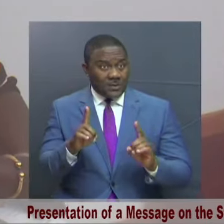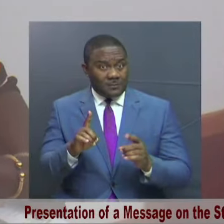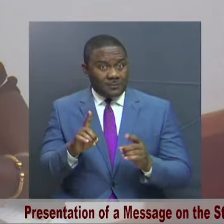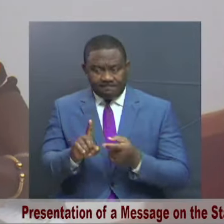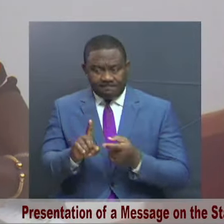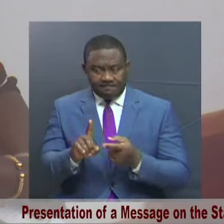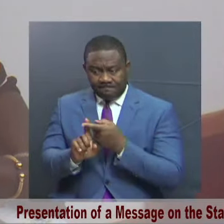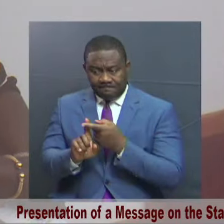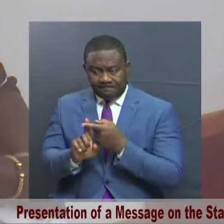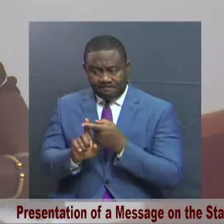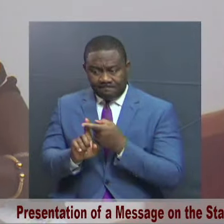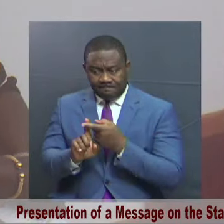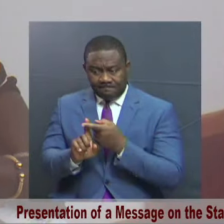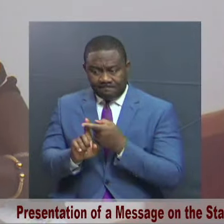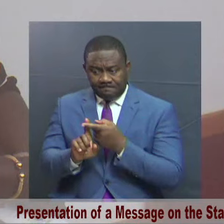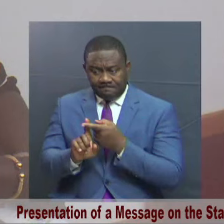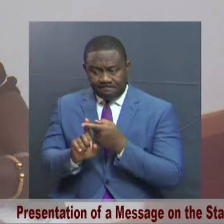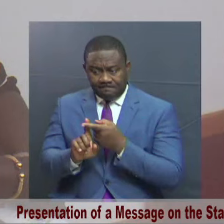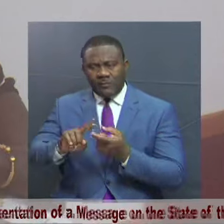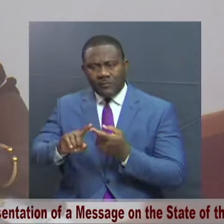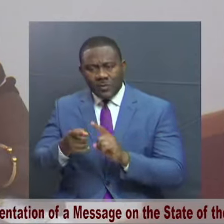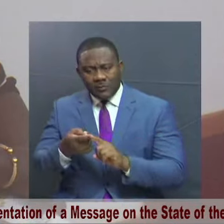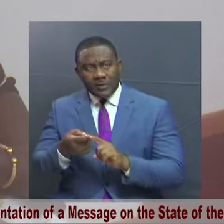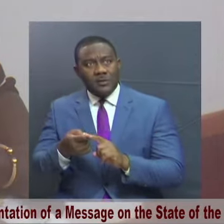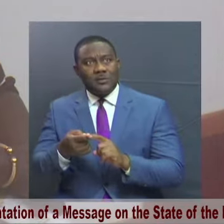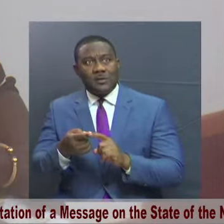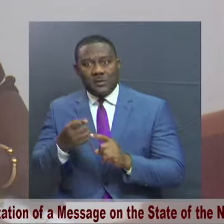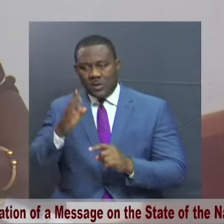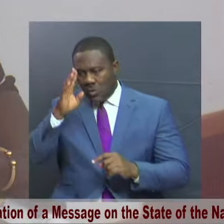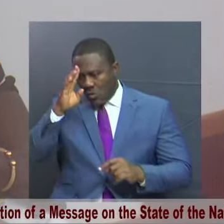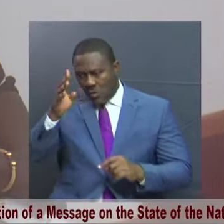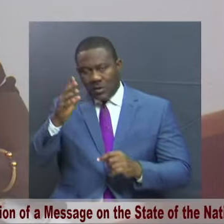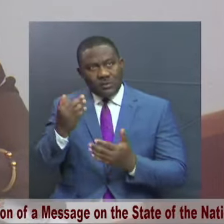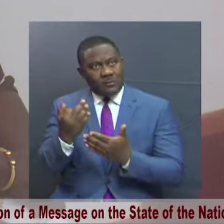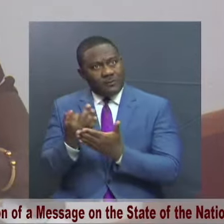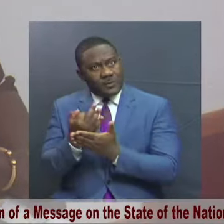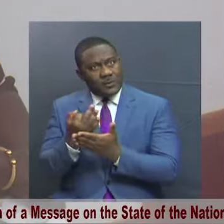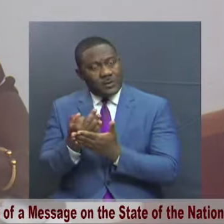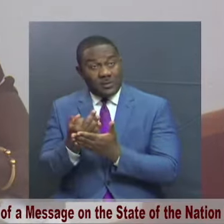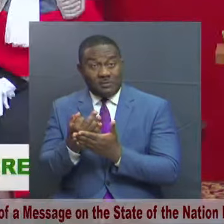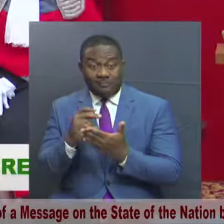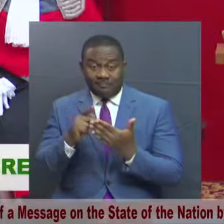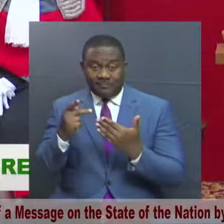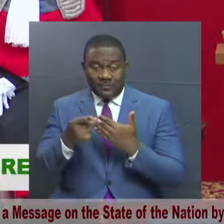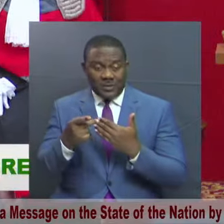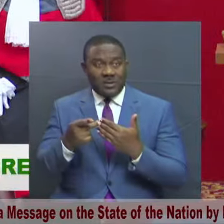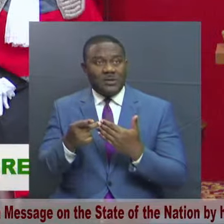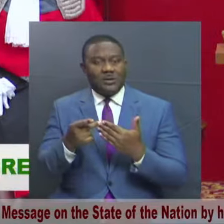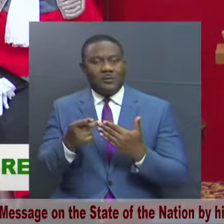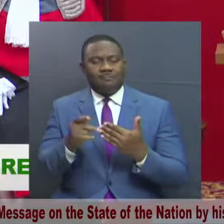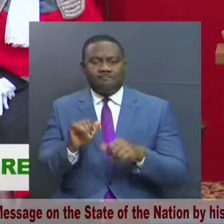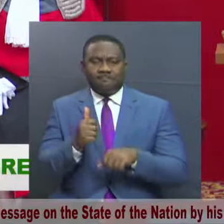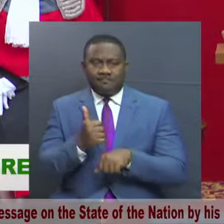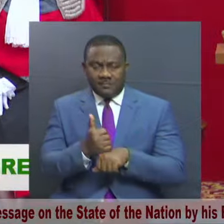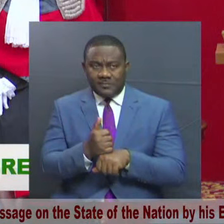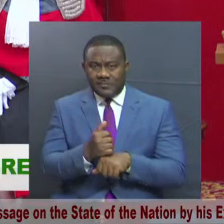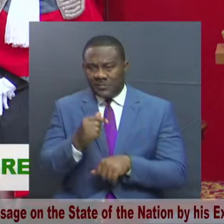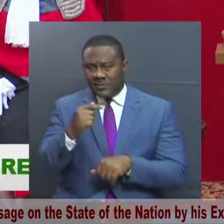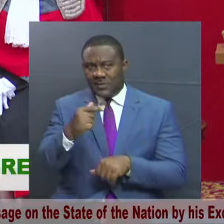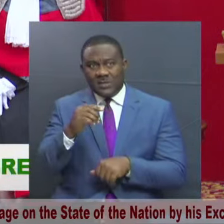allies to launch an Innovative financing program called the Ghana educational outcome project